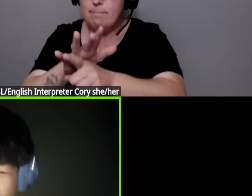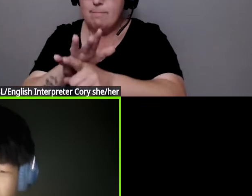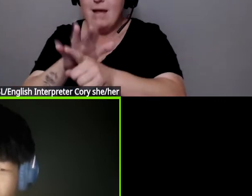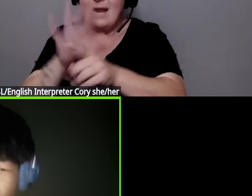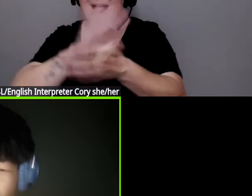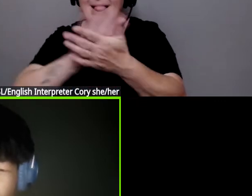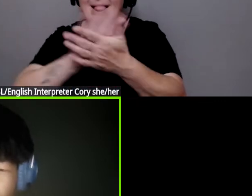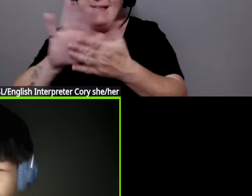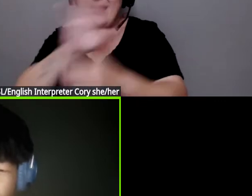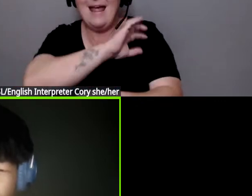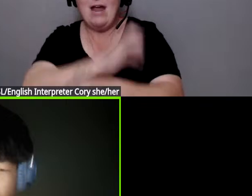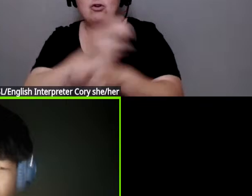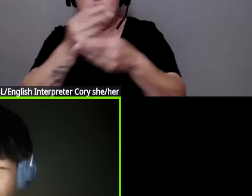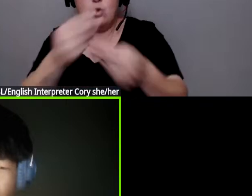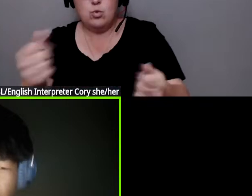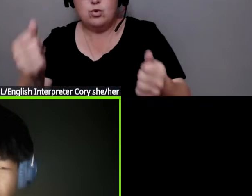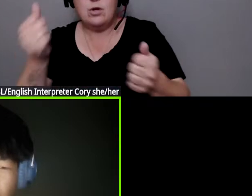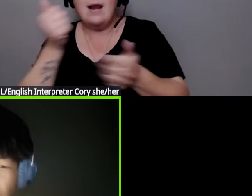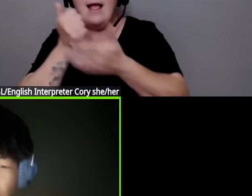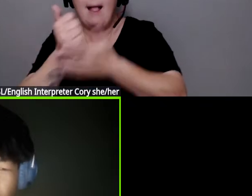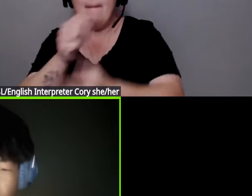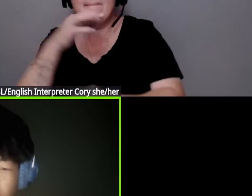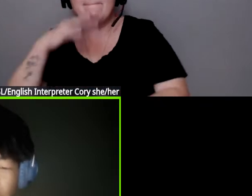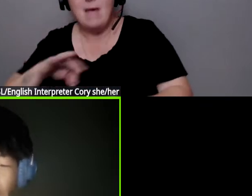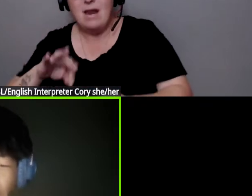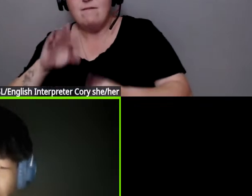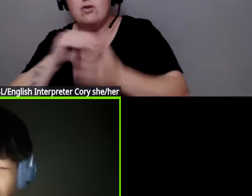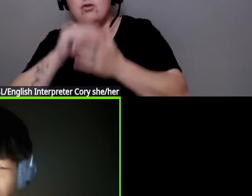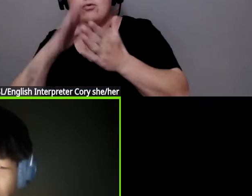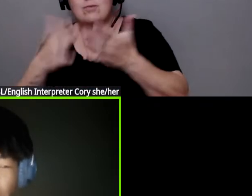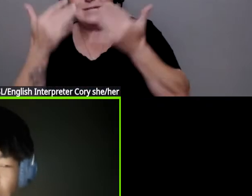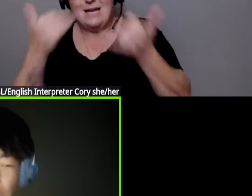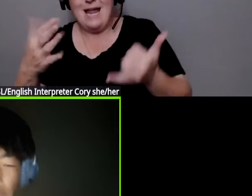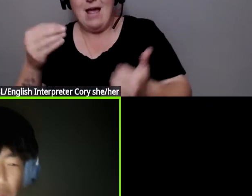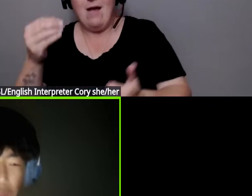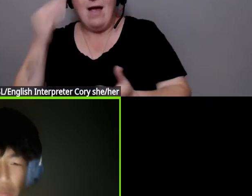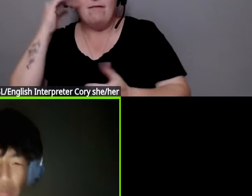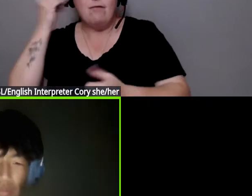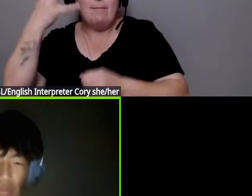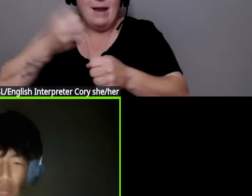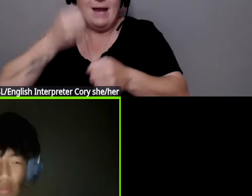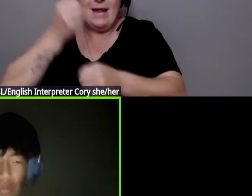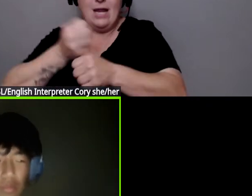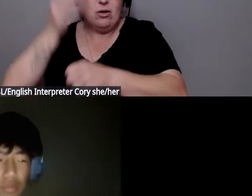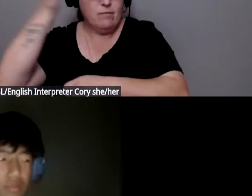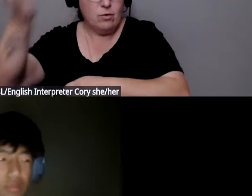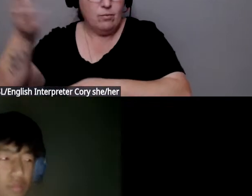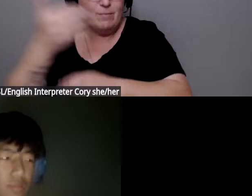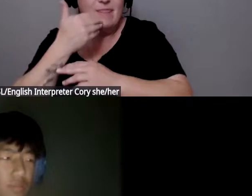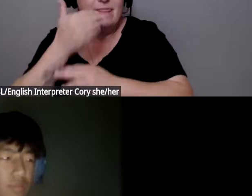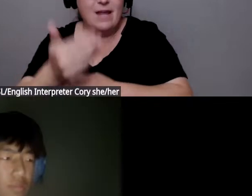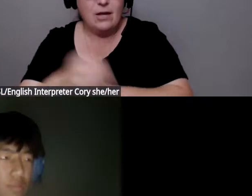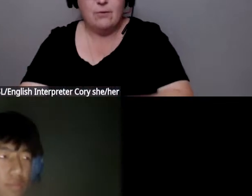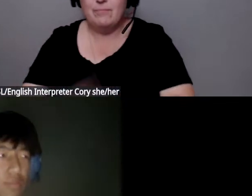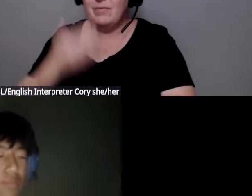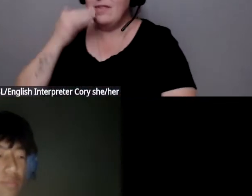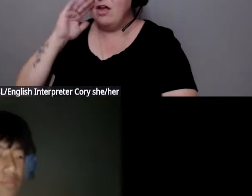solutions that will benefit students now and for decades to come. Thank you. Thank you for your